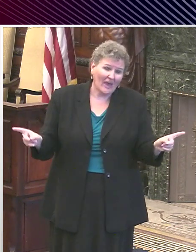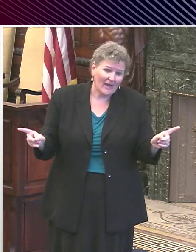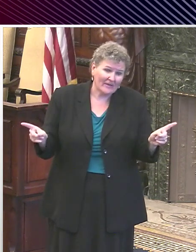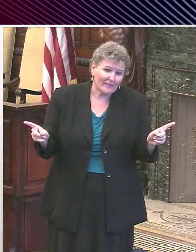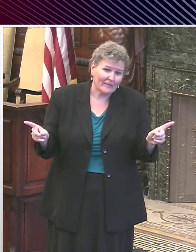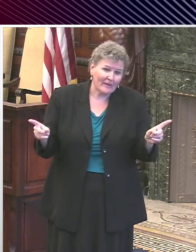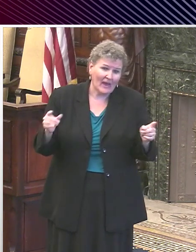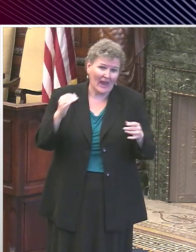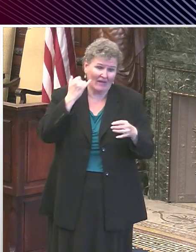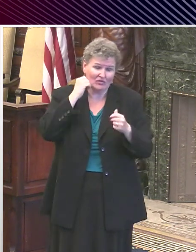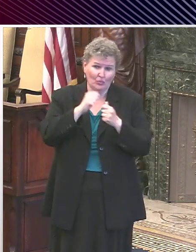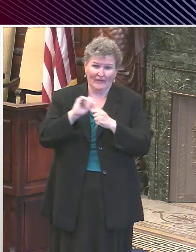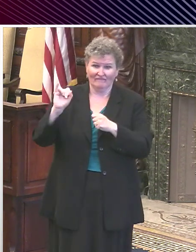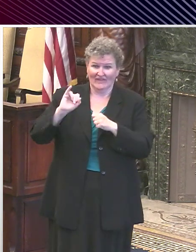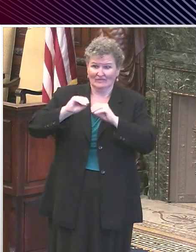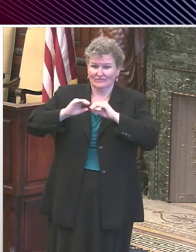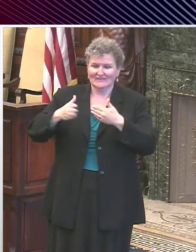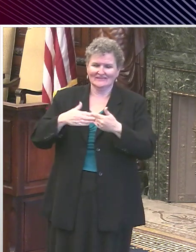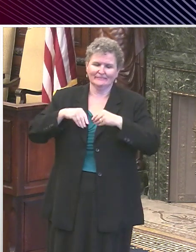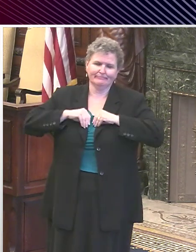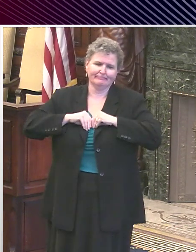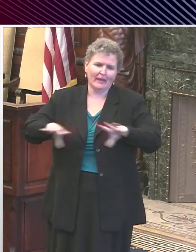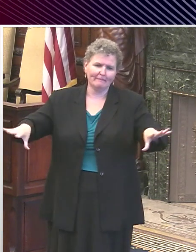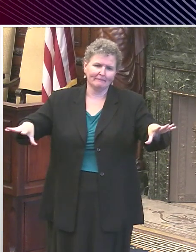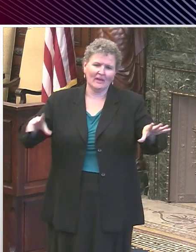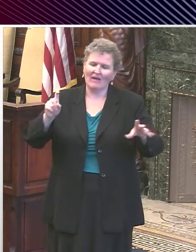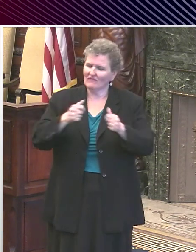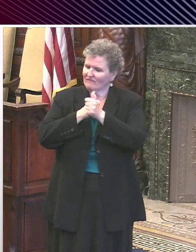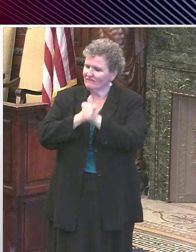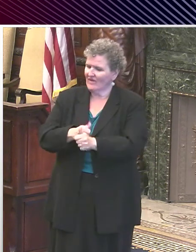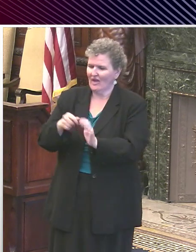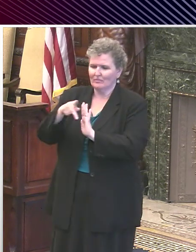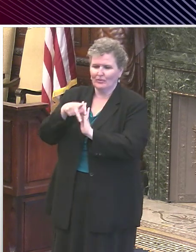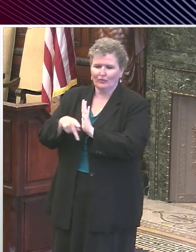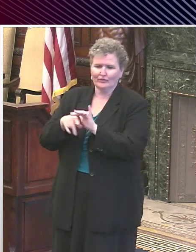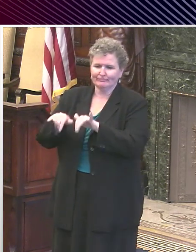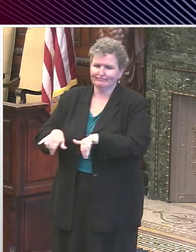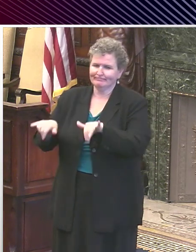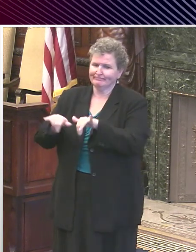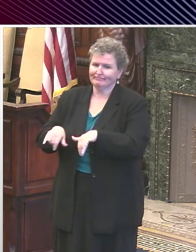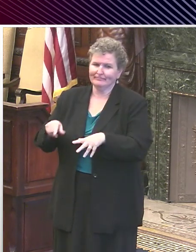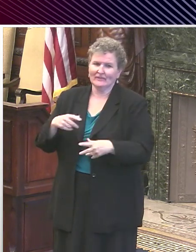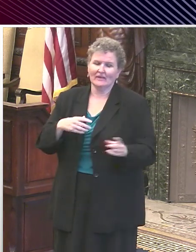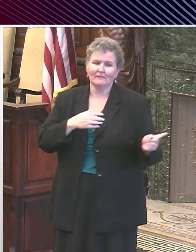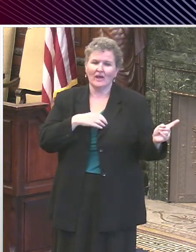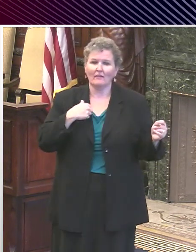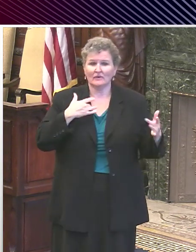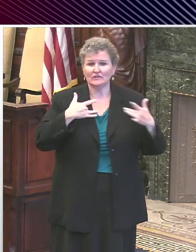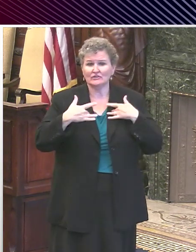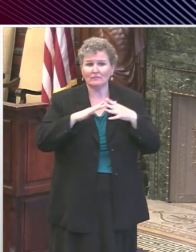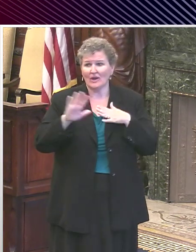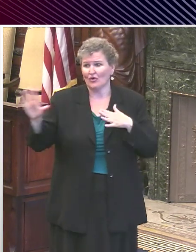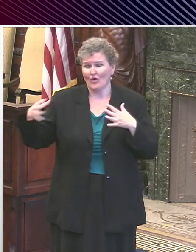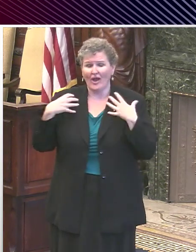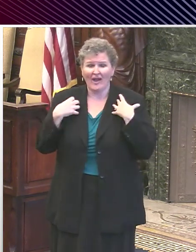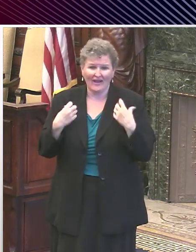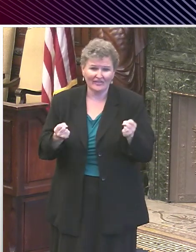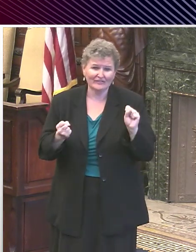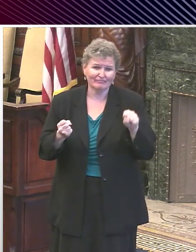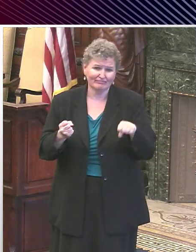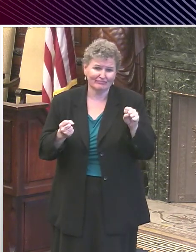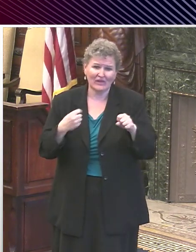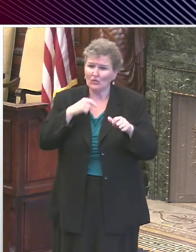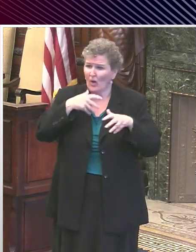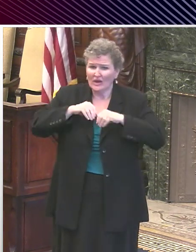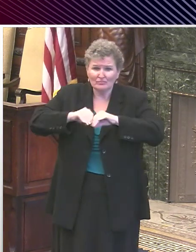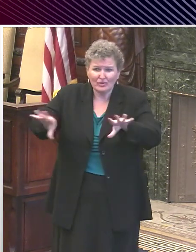to others. So they need to follow their protocols. Just concerned about their health and hopefully they get through it and don't spread it around to anyone